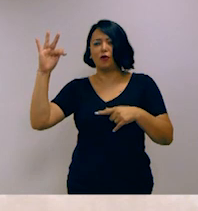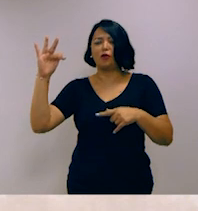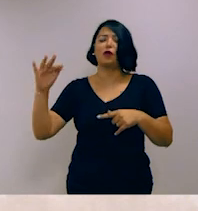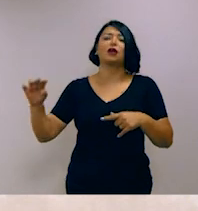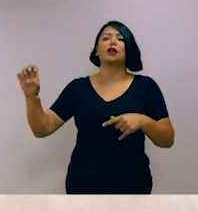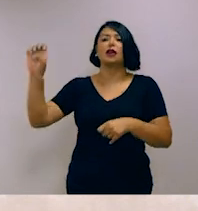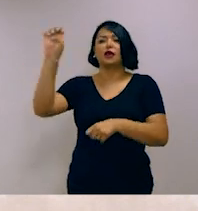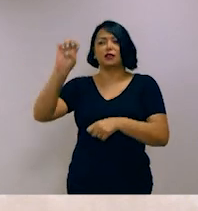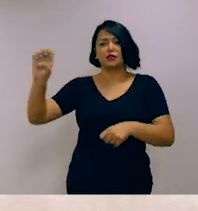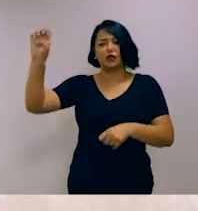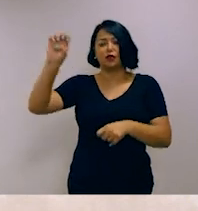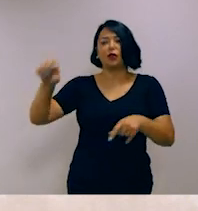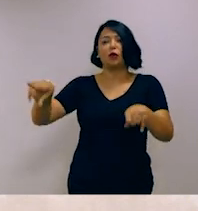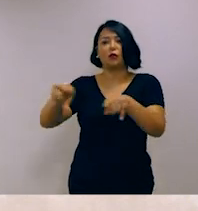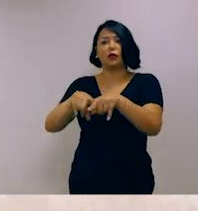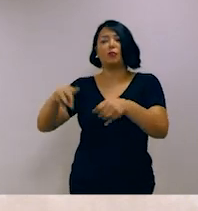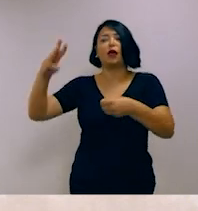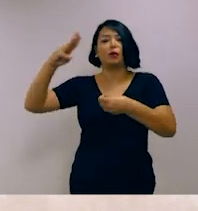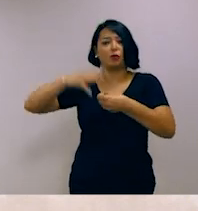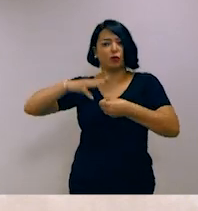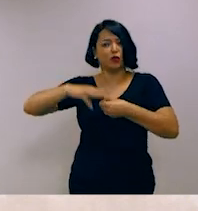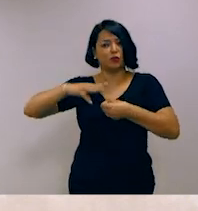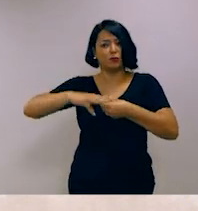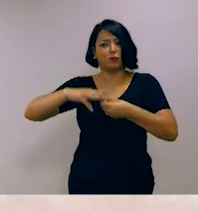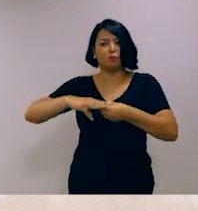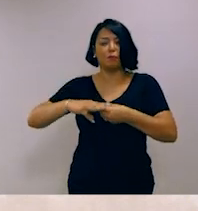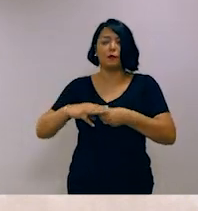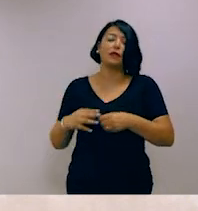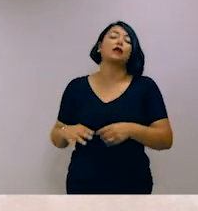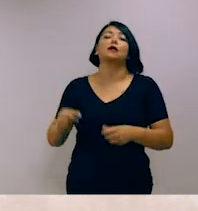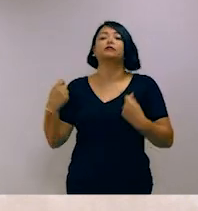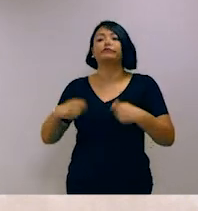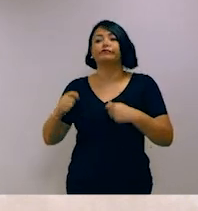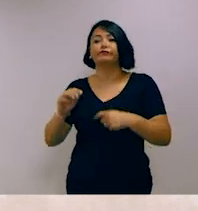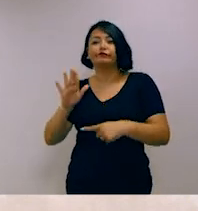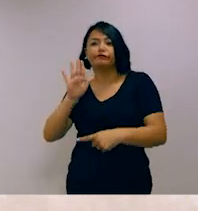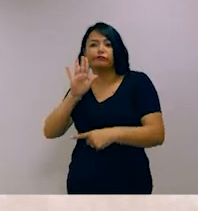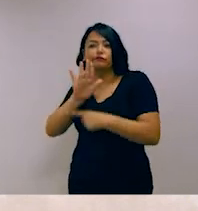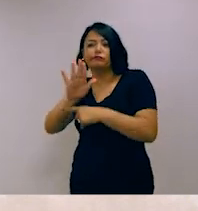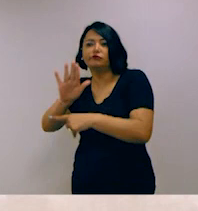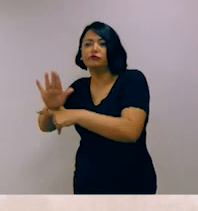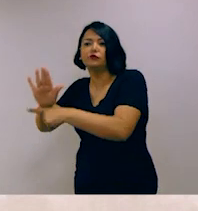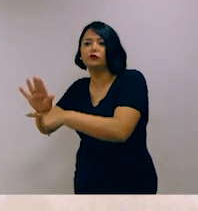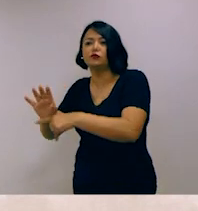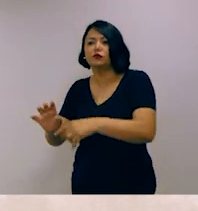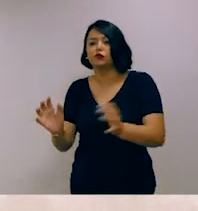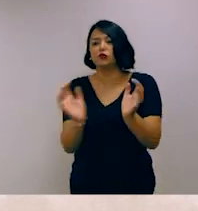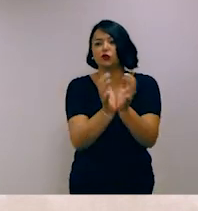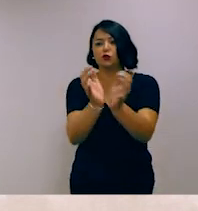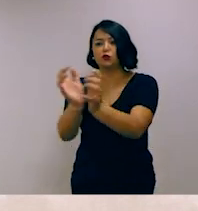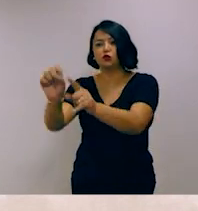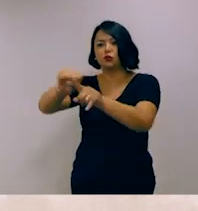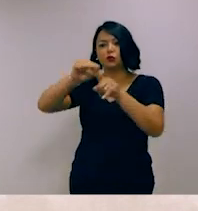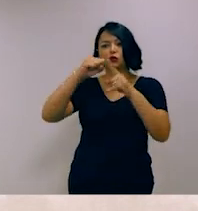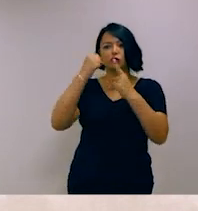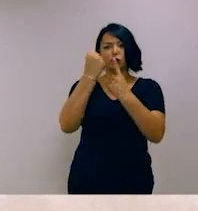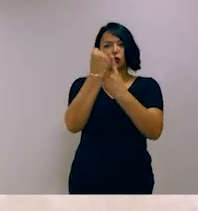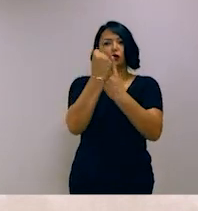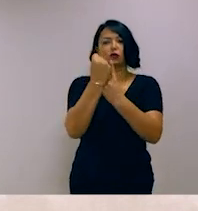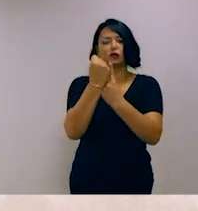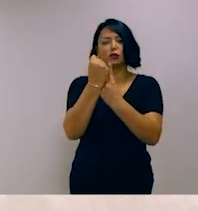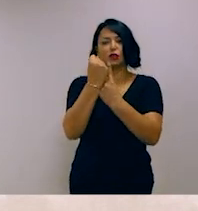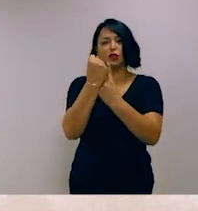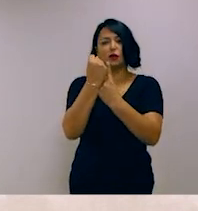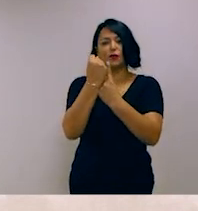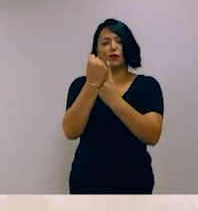that the main objective is to reach several sectors of our society. And when